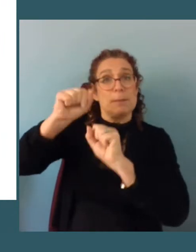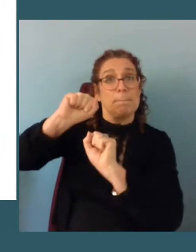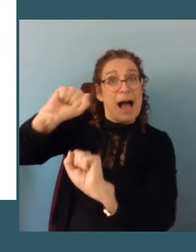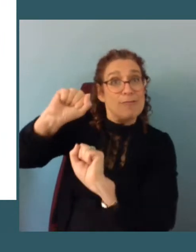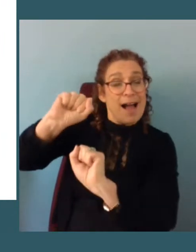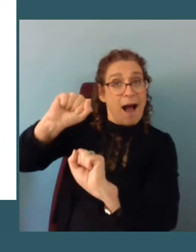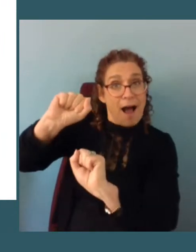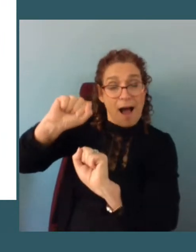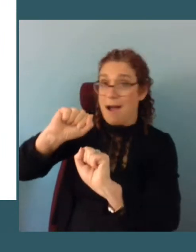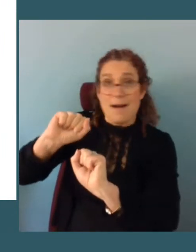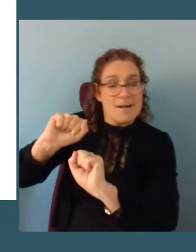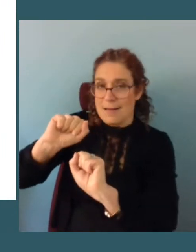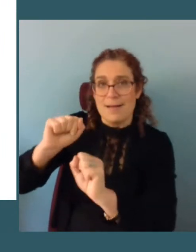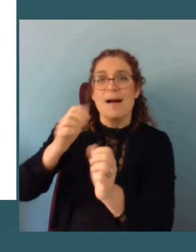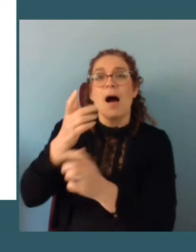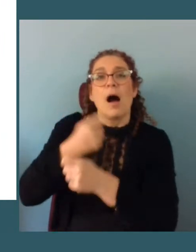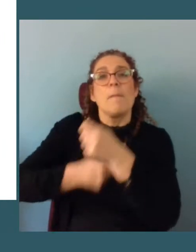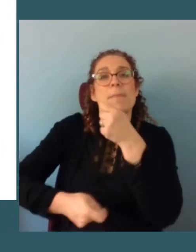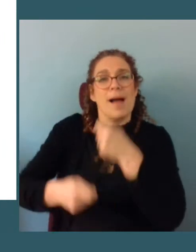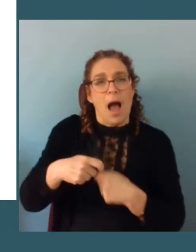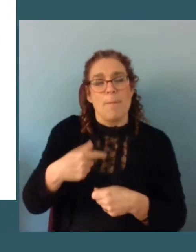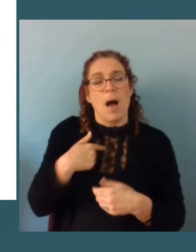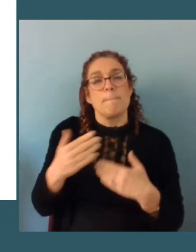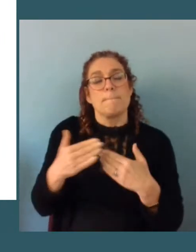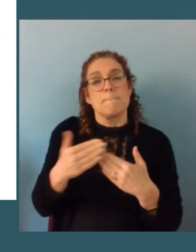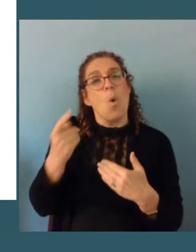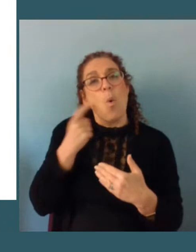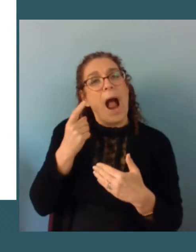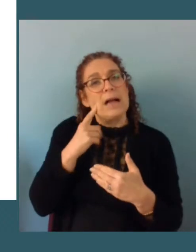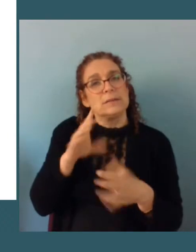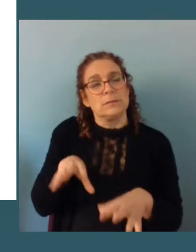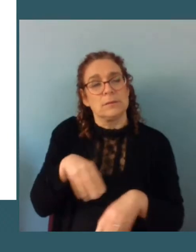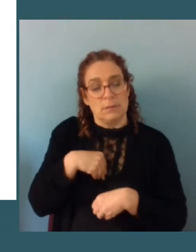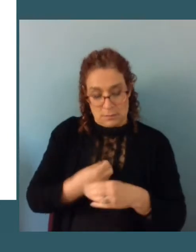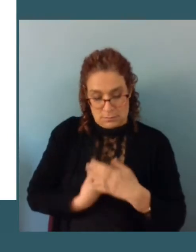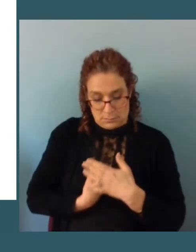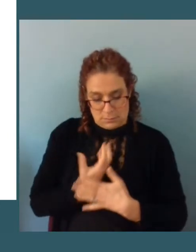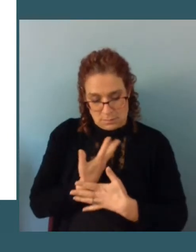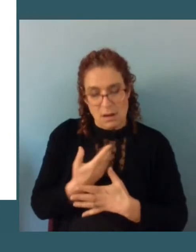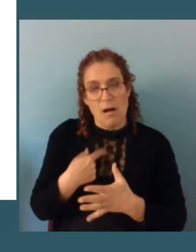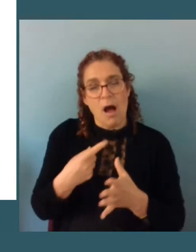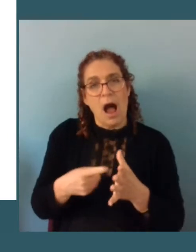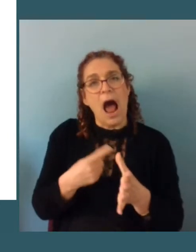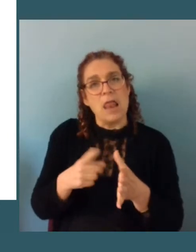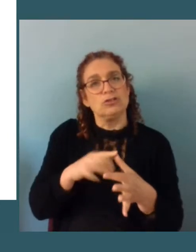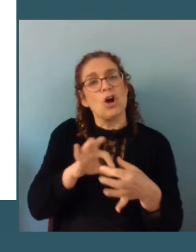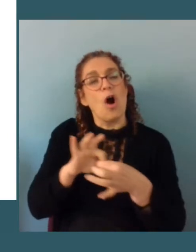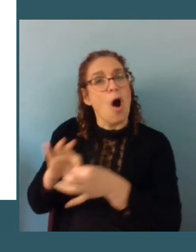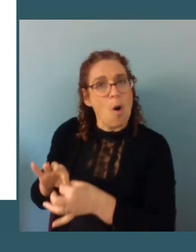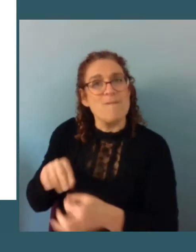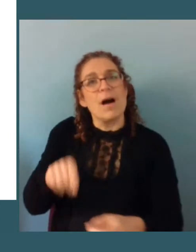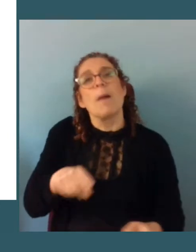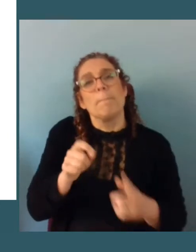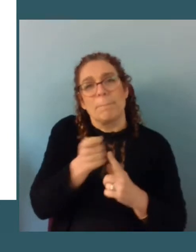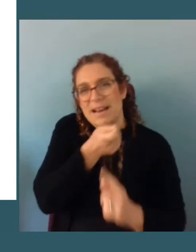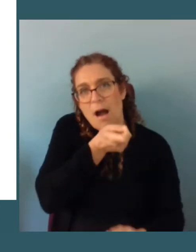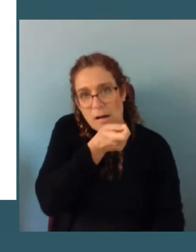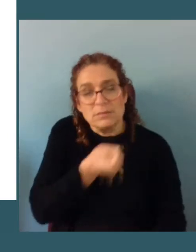to lead us to develop more atopic tendencies, sensitization, and allergies.